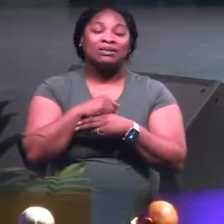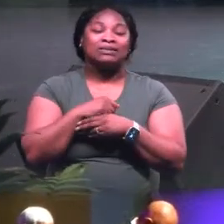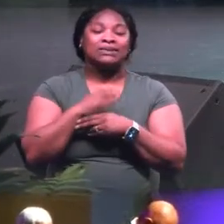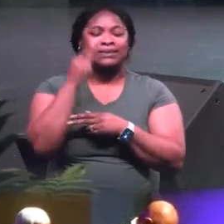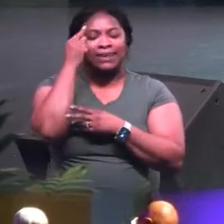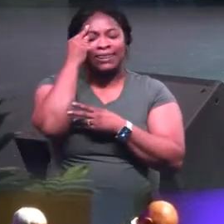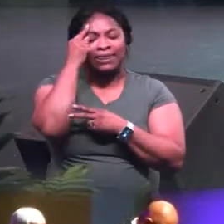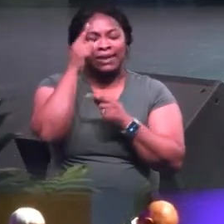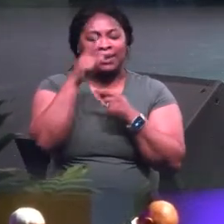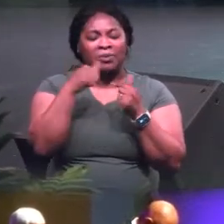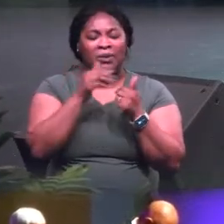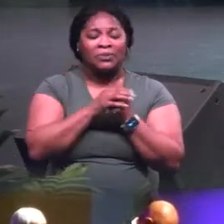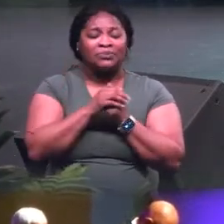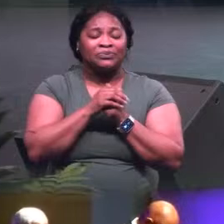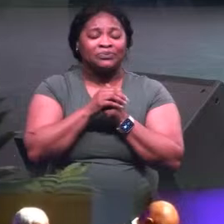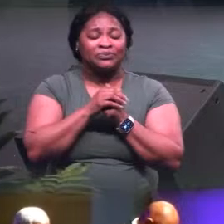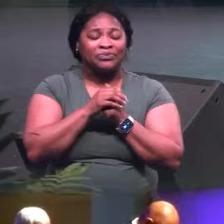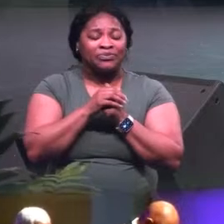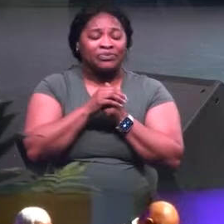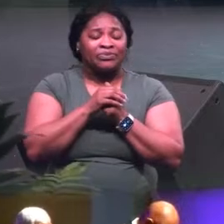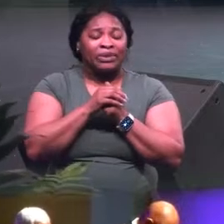on.